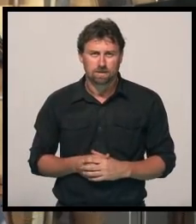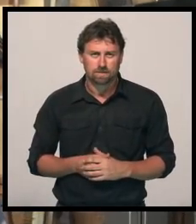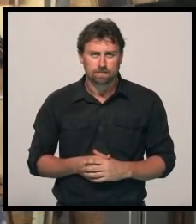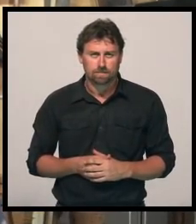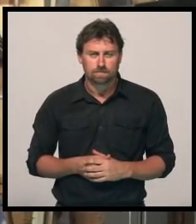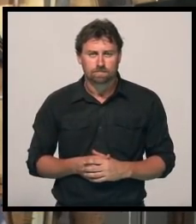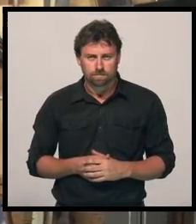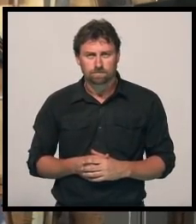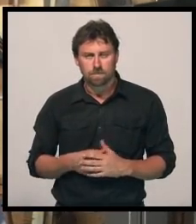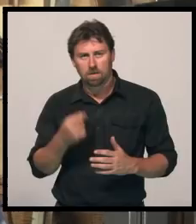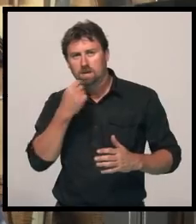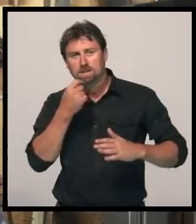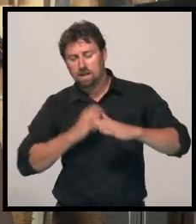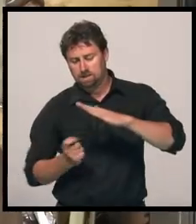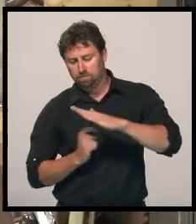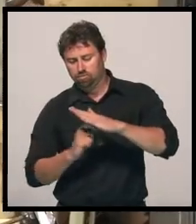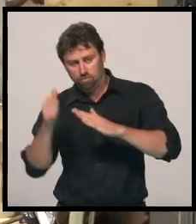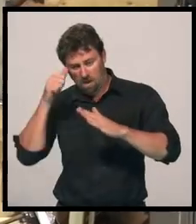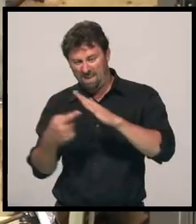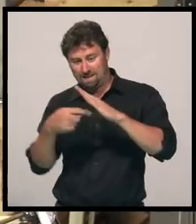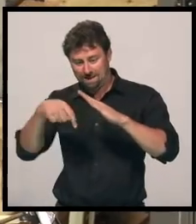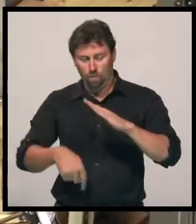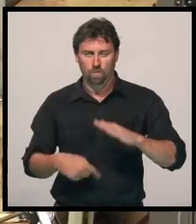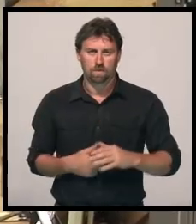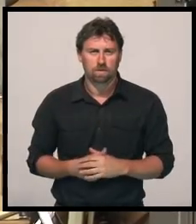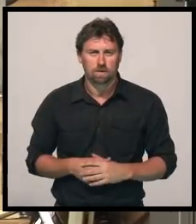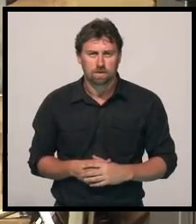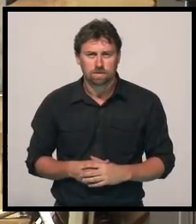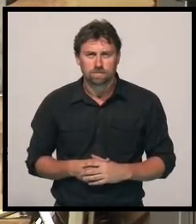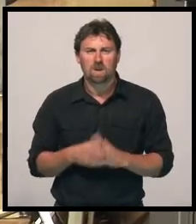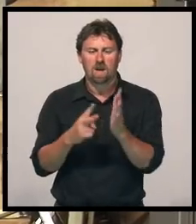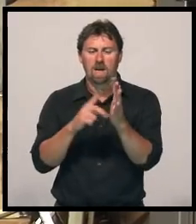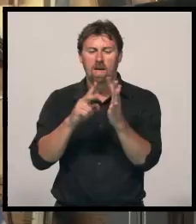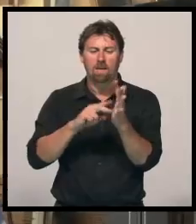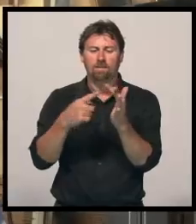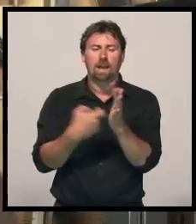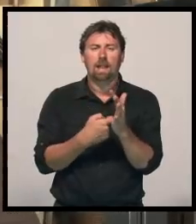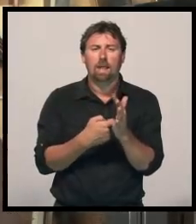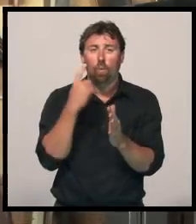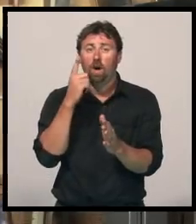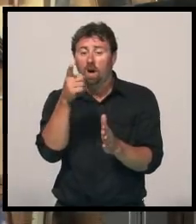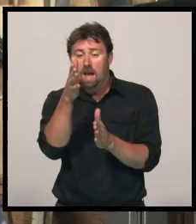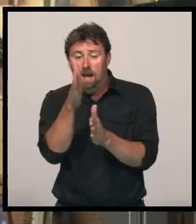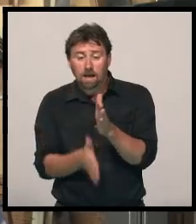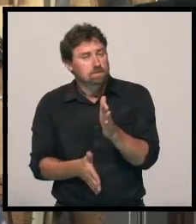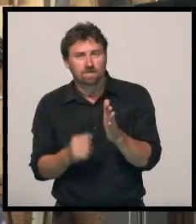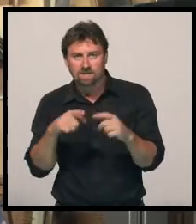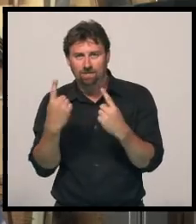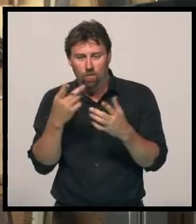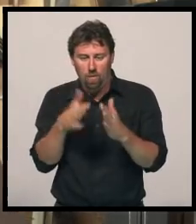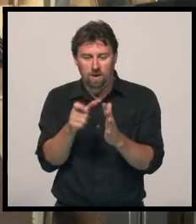So, I'll mark pencil down there. Also, veneers have got different properties when it comes to cutting. I'll give you a couple of examples.